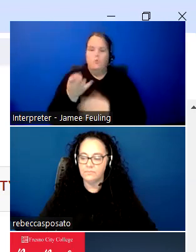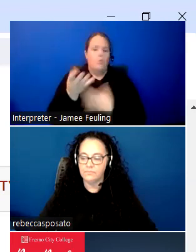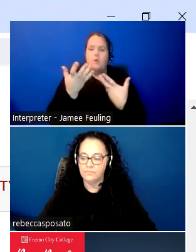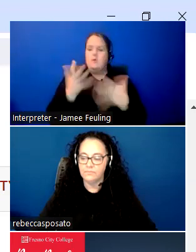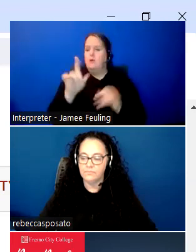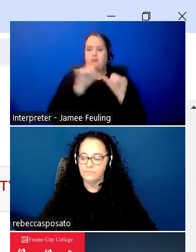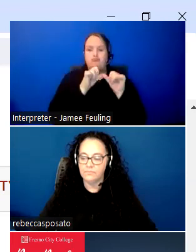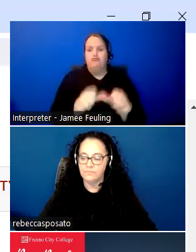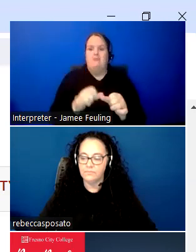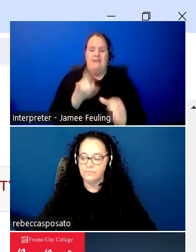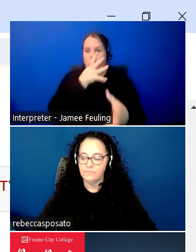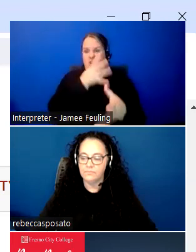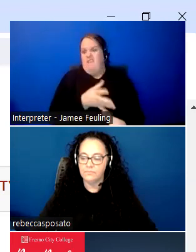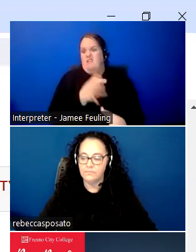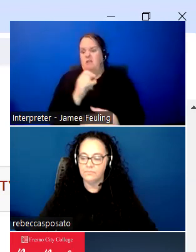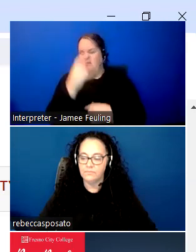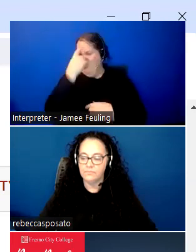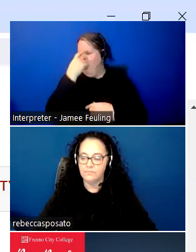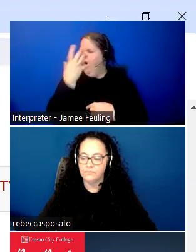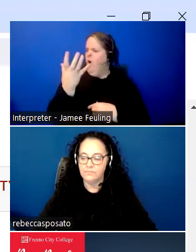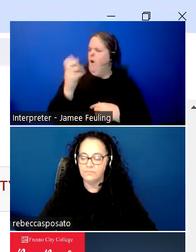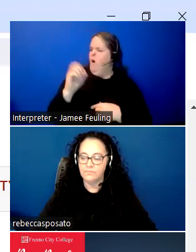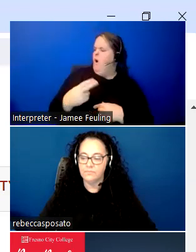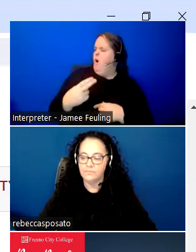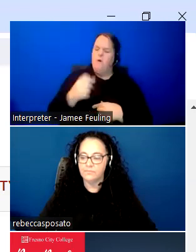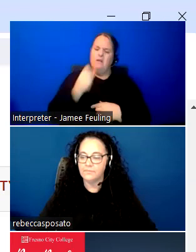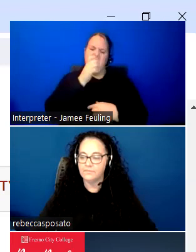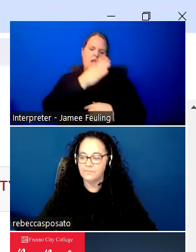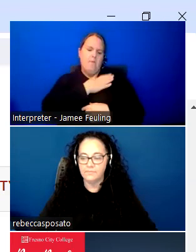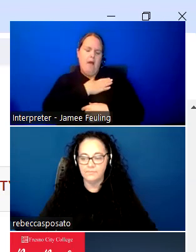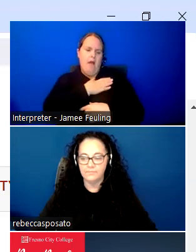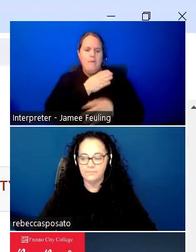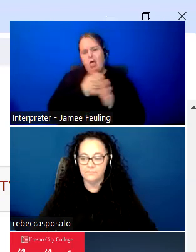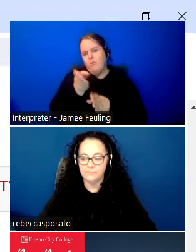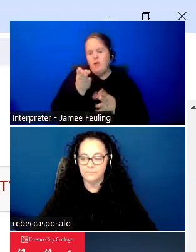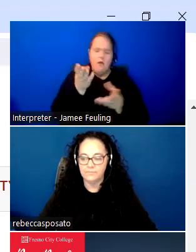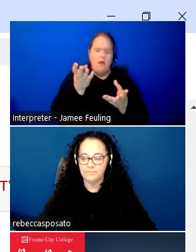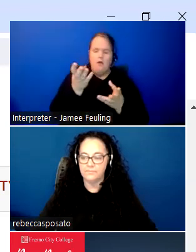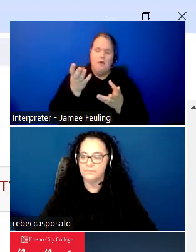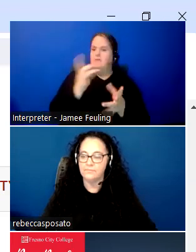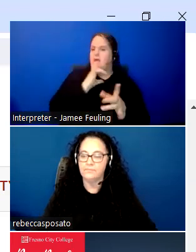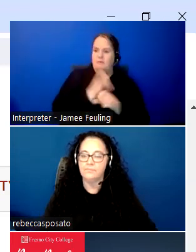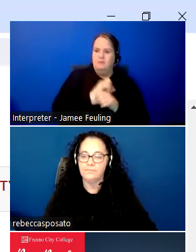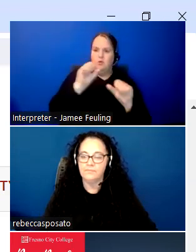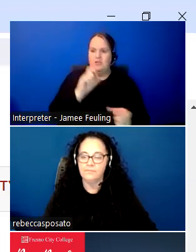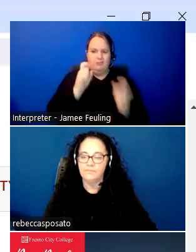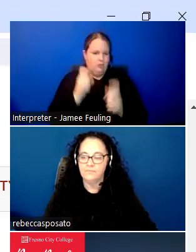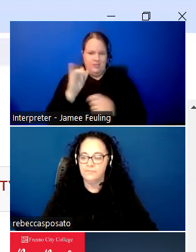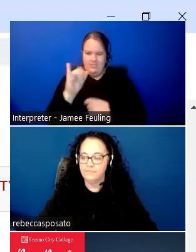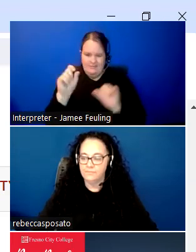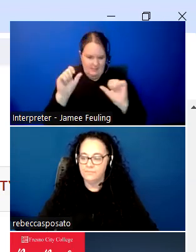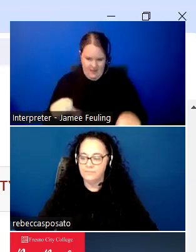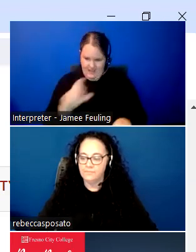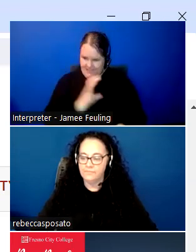if you absolutely hate it. If you're thinking, oh, this isn't my pathway, then absolutely, you can change majors.